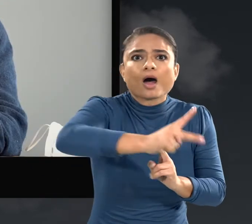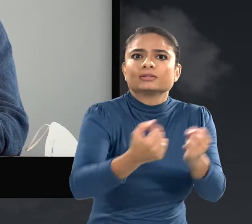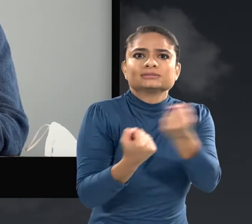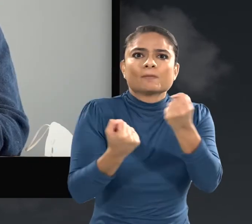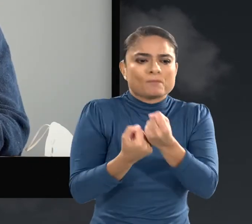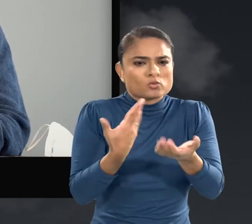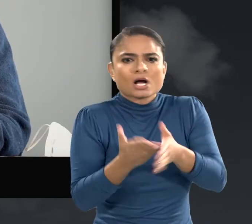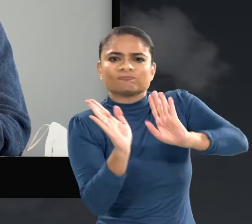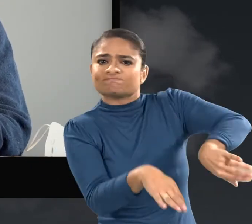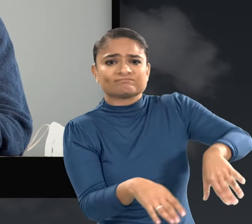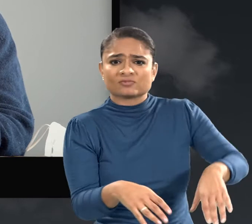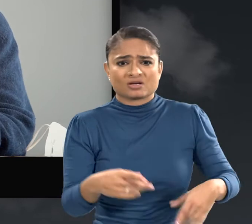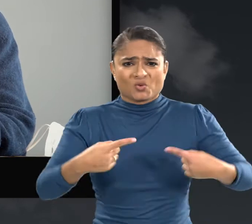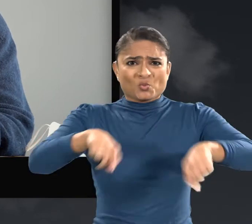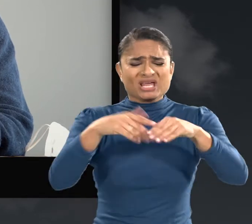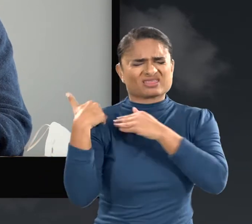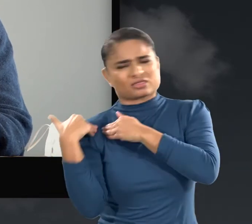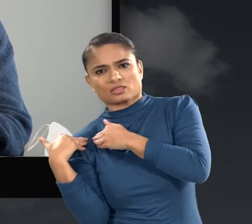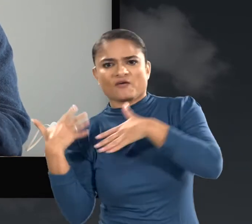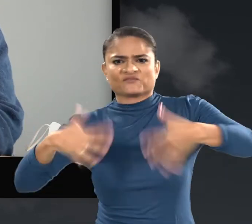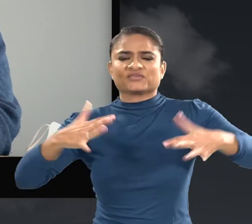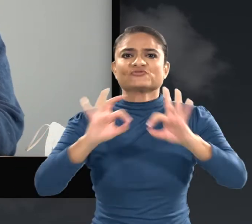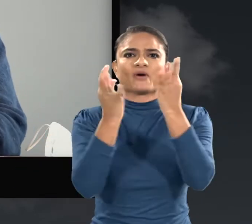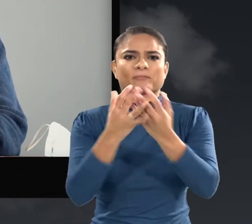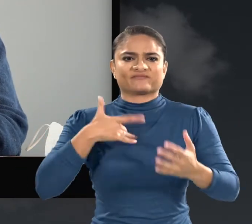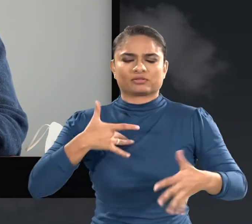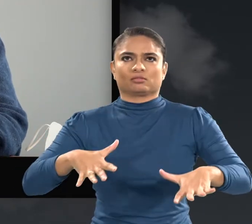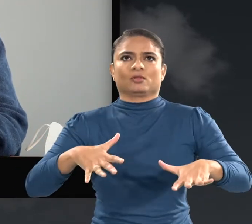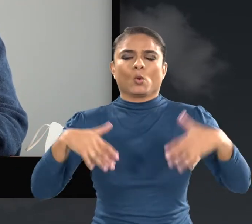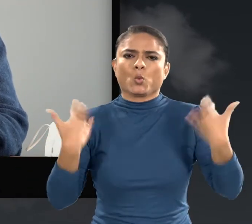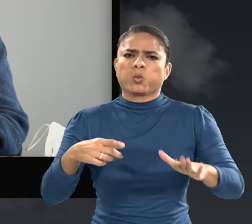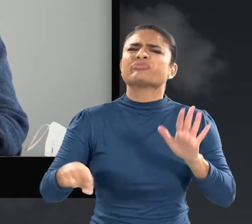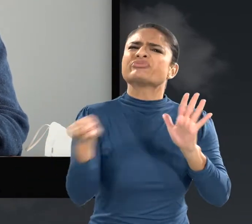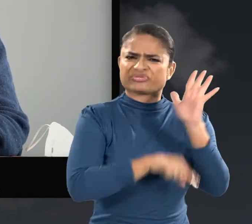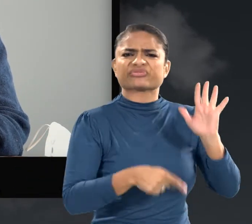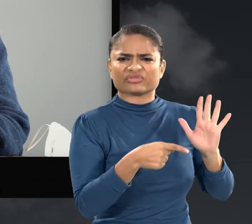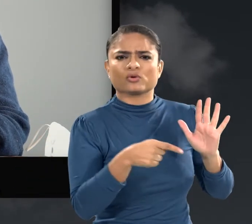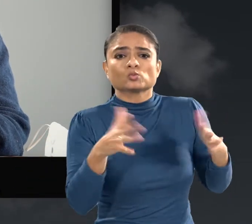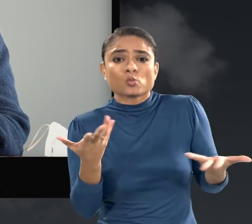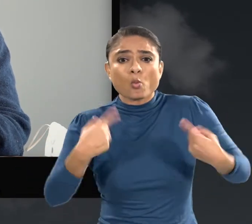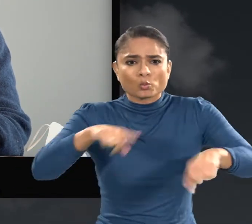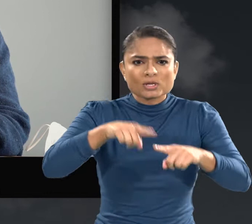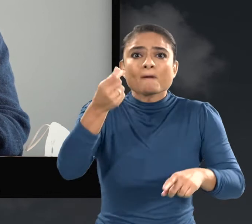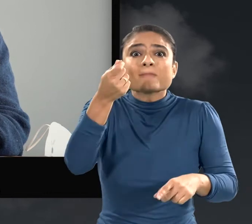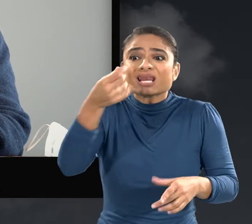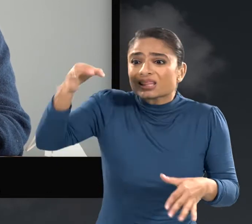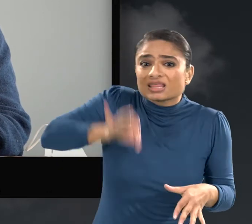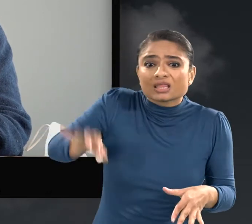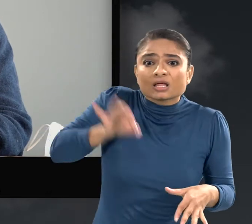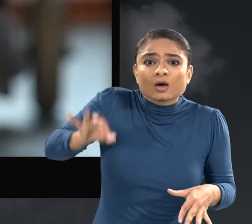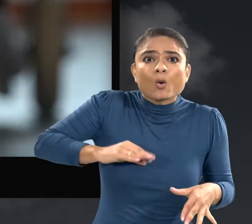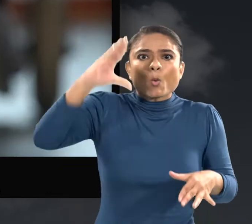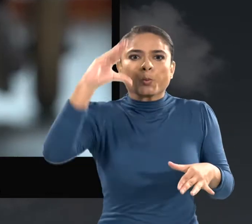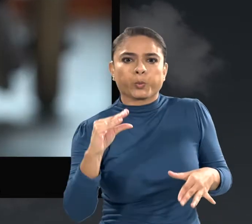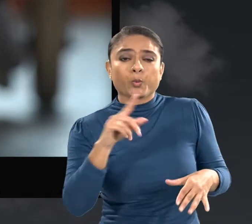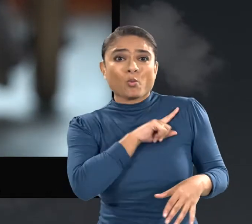an alternative. So it already means that the entire family unit is disadvantaged because there's less income